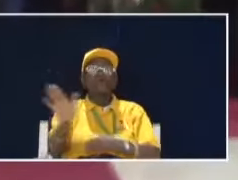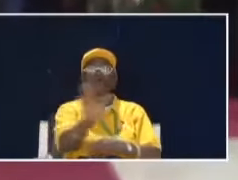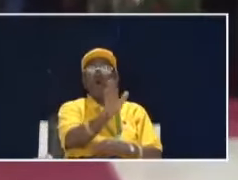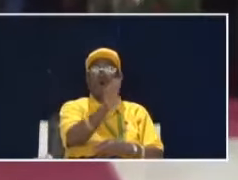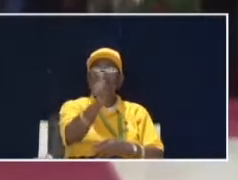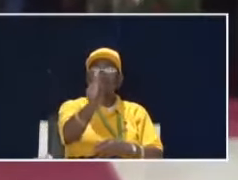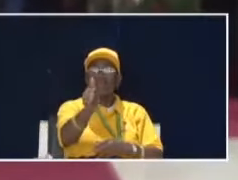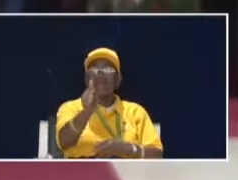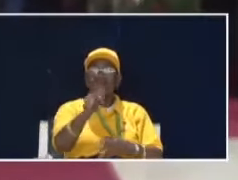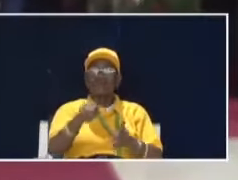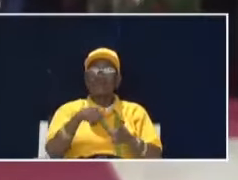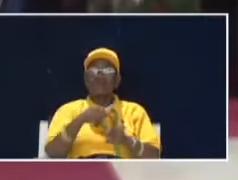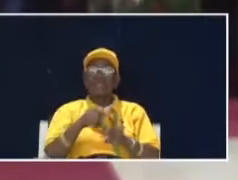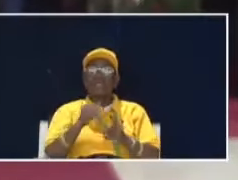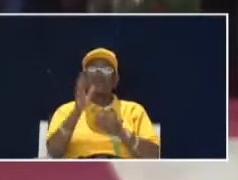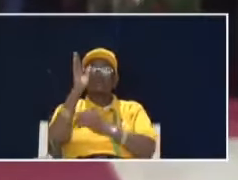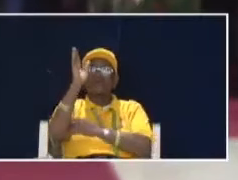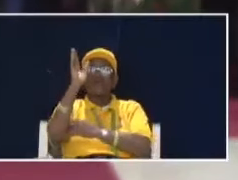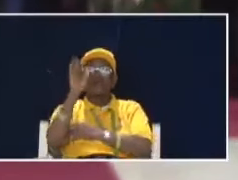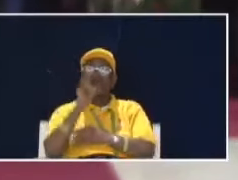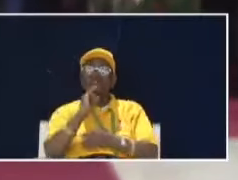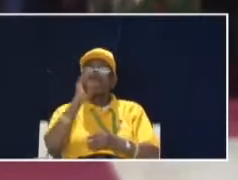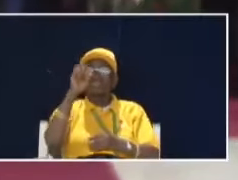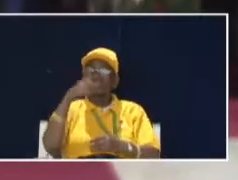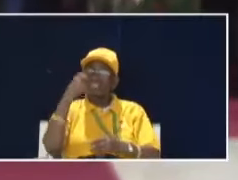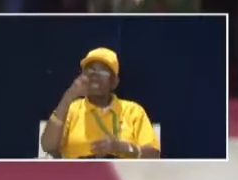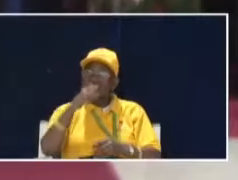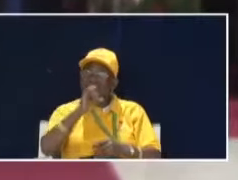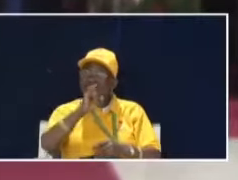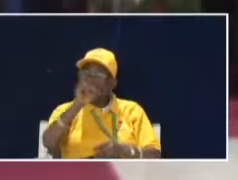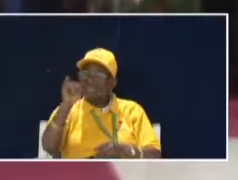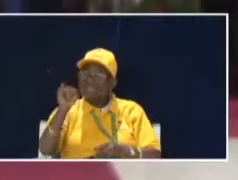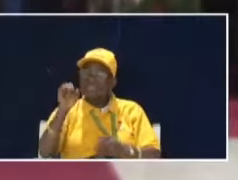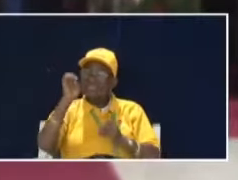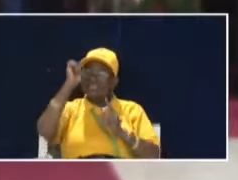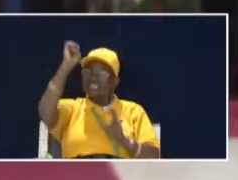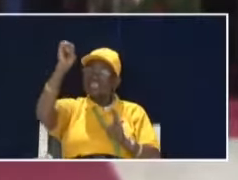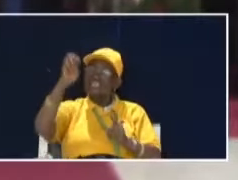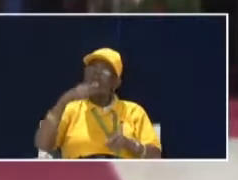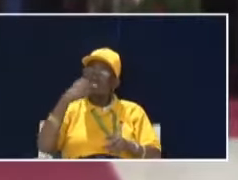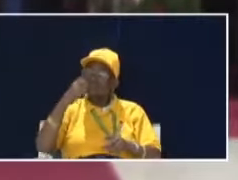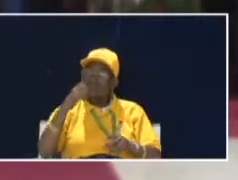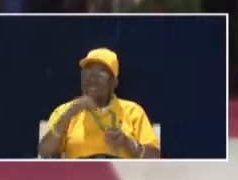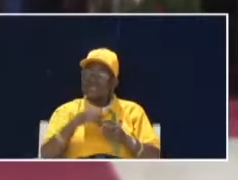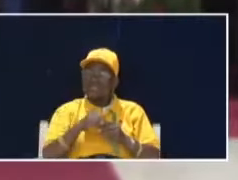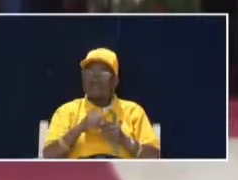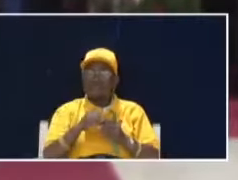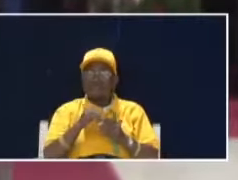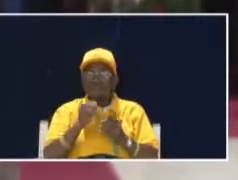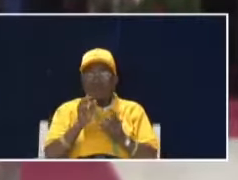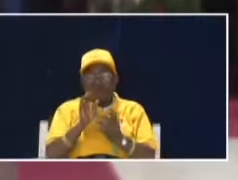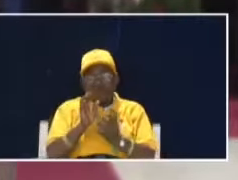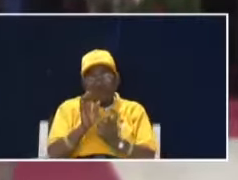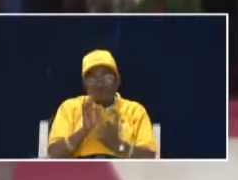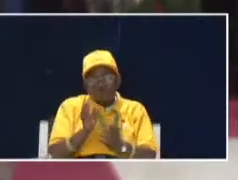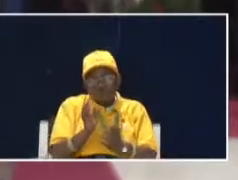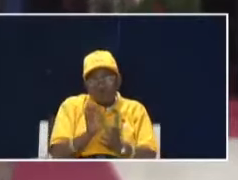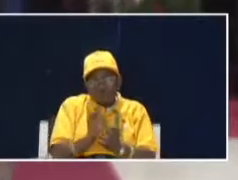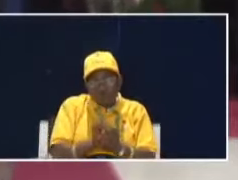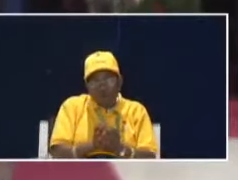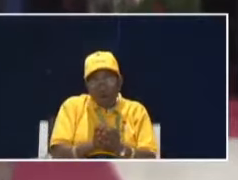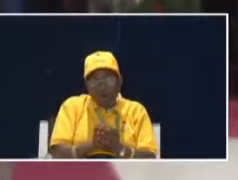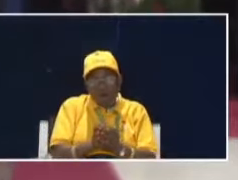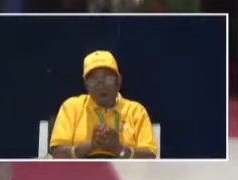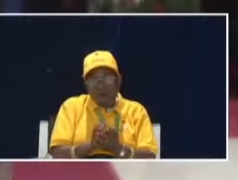When God is speaking, he speaks in small, still voice.